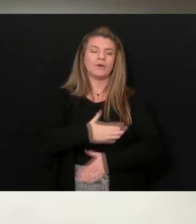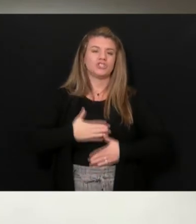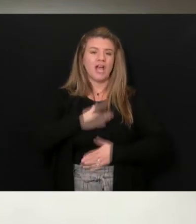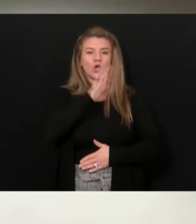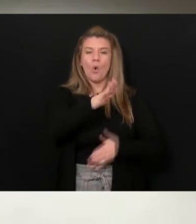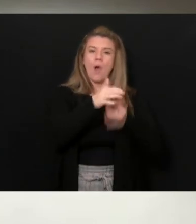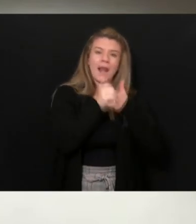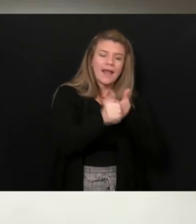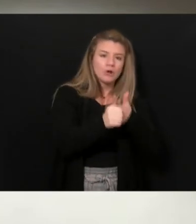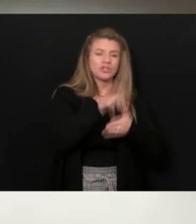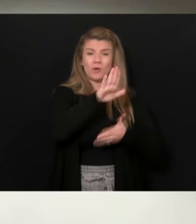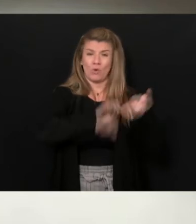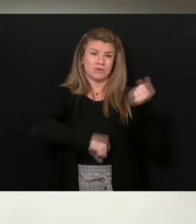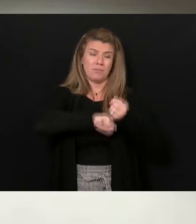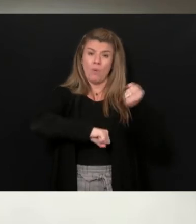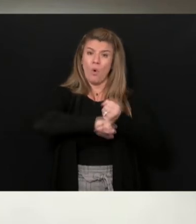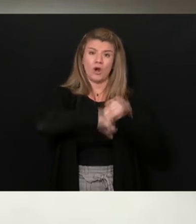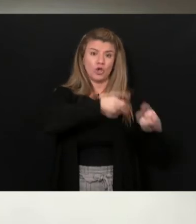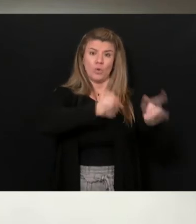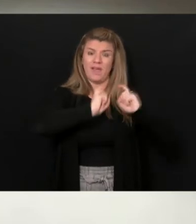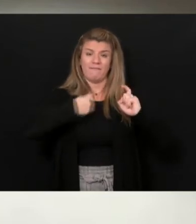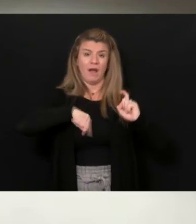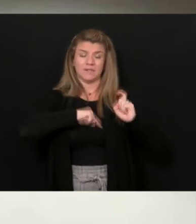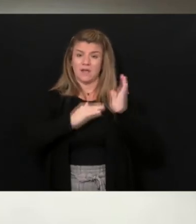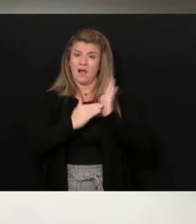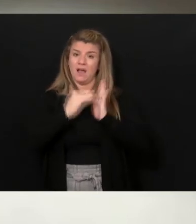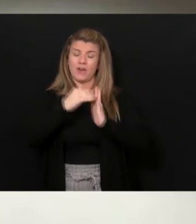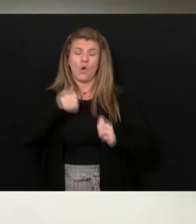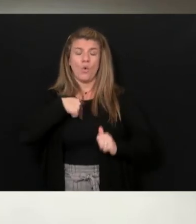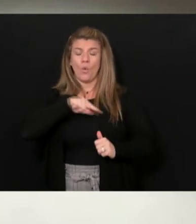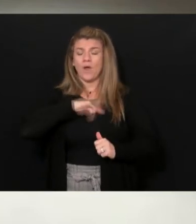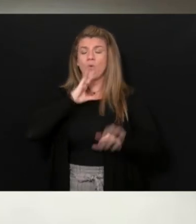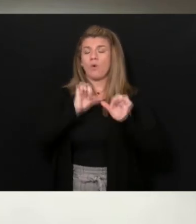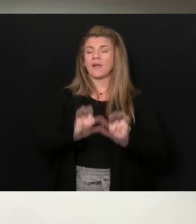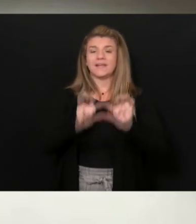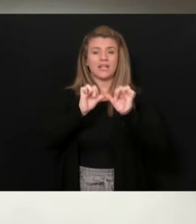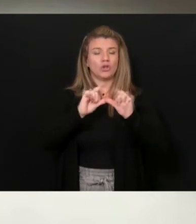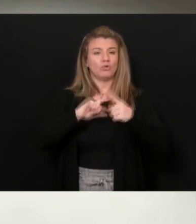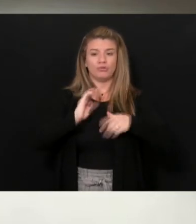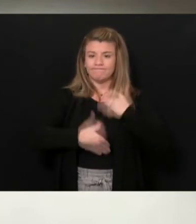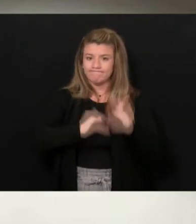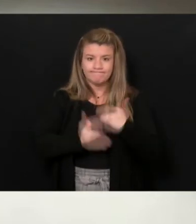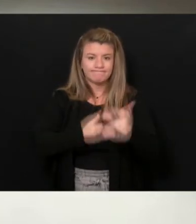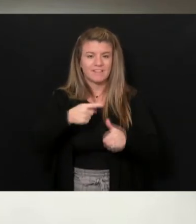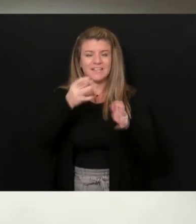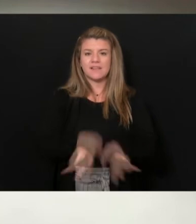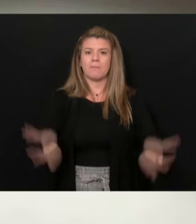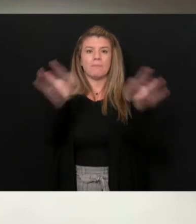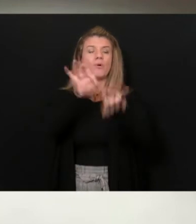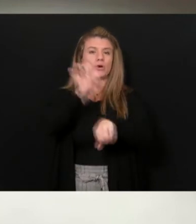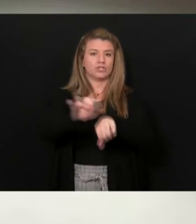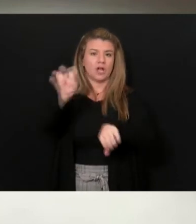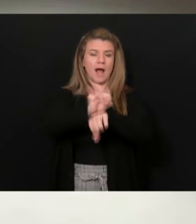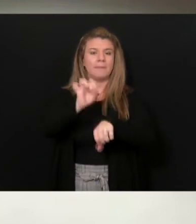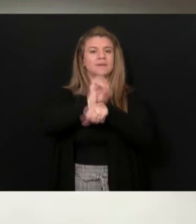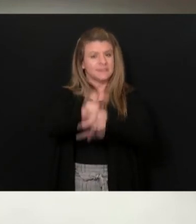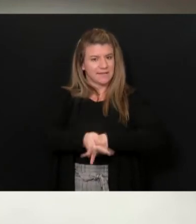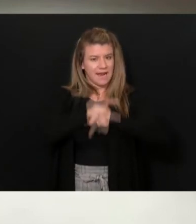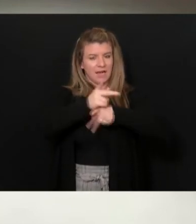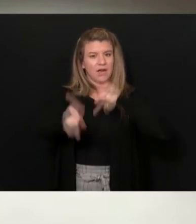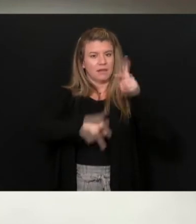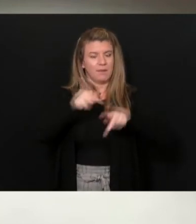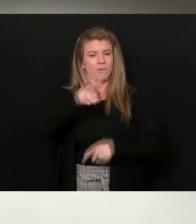and the support that you give to the Guard. And we will continue to execute this exceptionally important mission of taking care of the people of